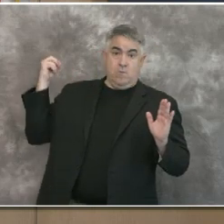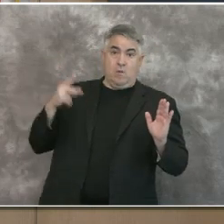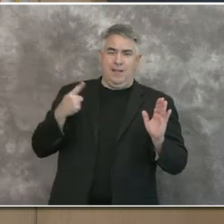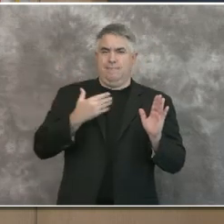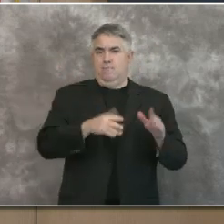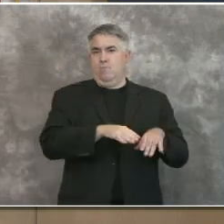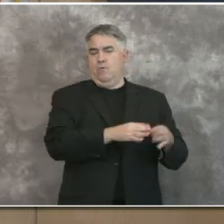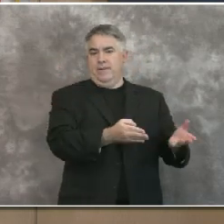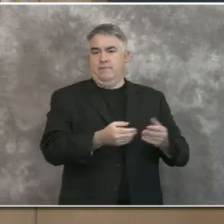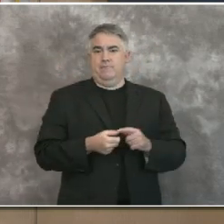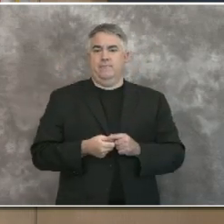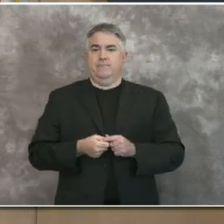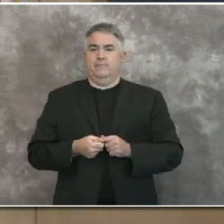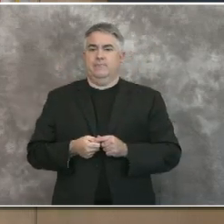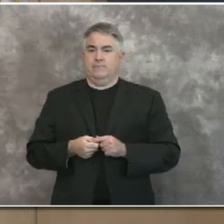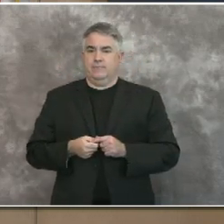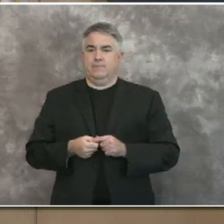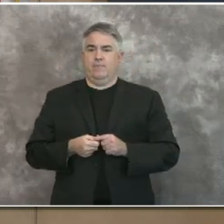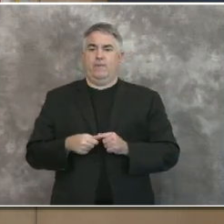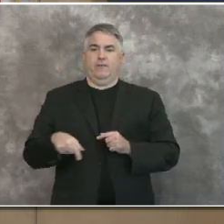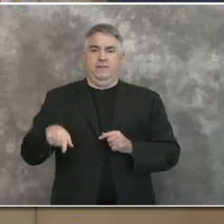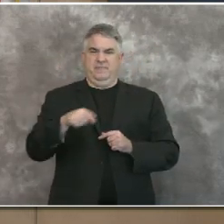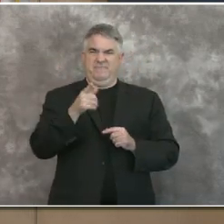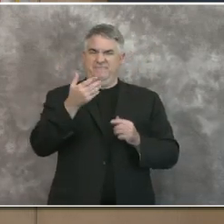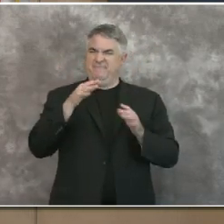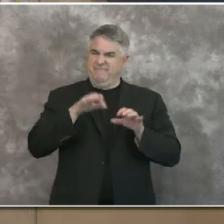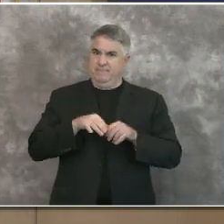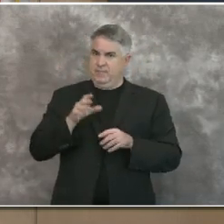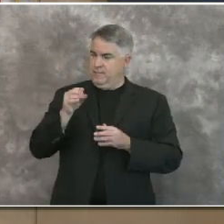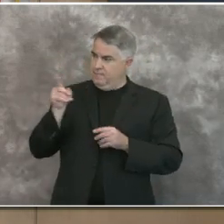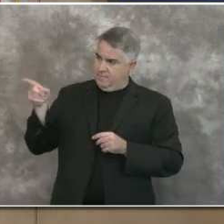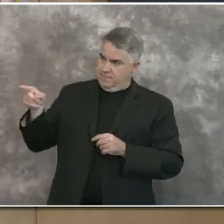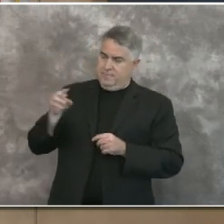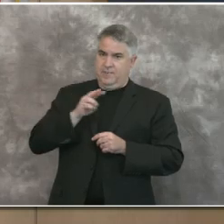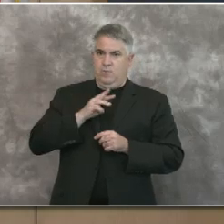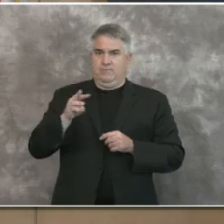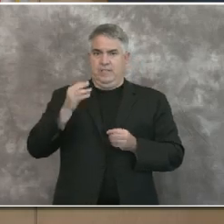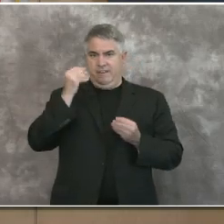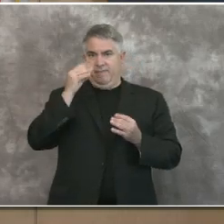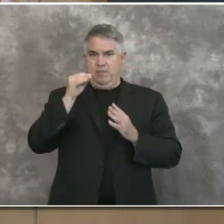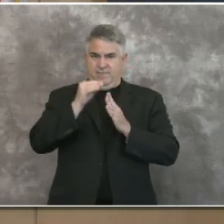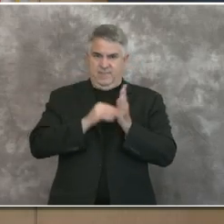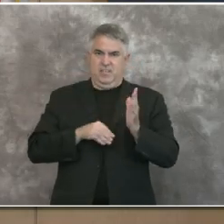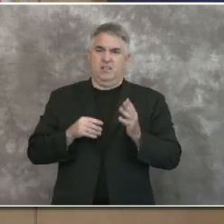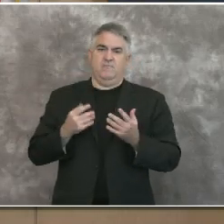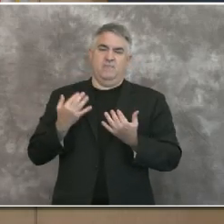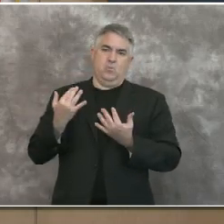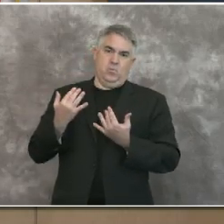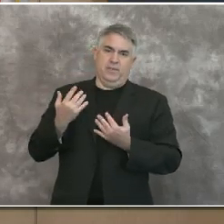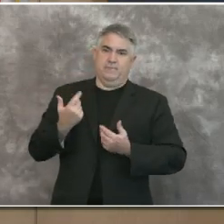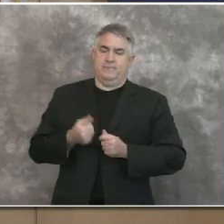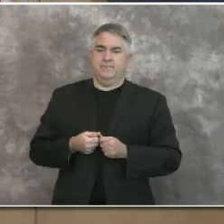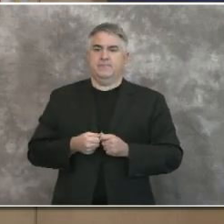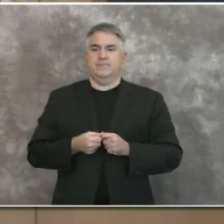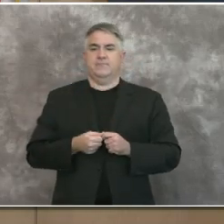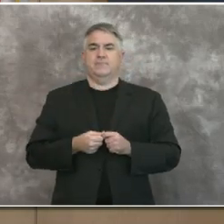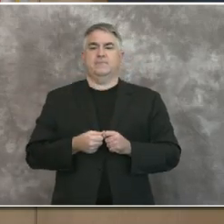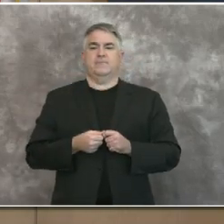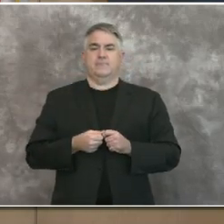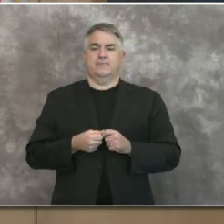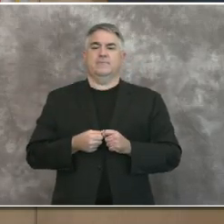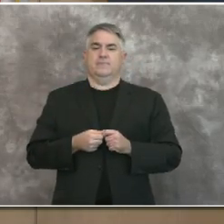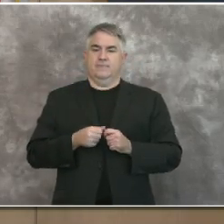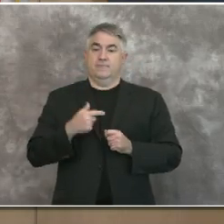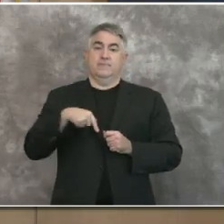website. Again, complete it, email a copy to the County of San Diego. That email is on the form. Post it outside your restaurant and share